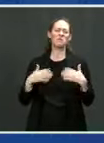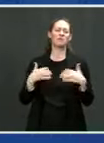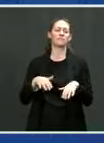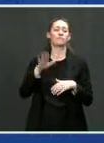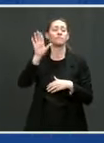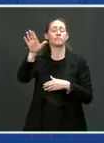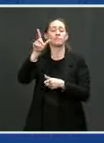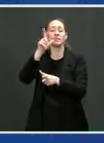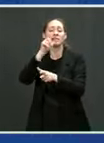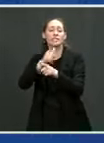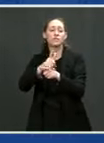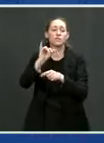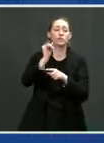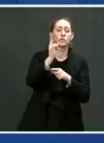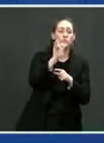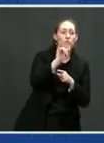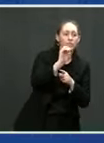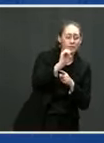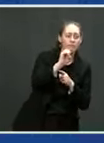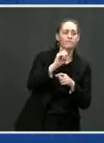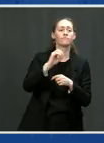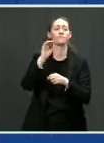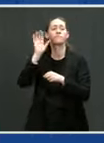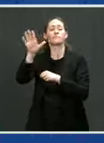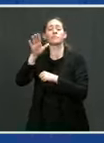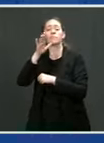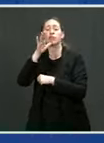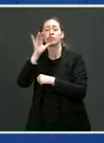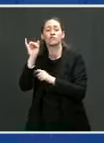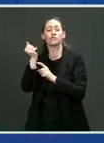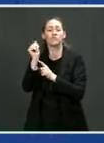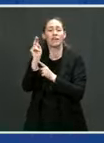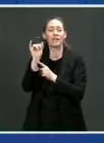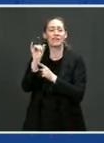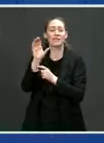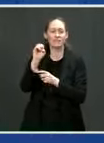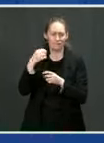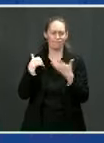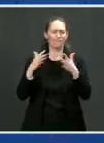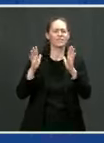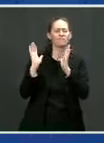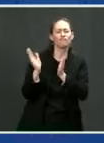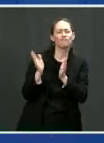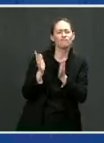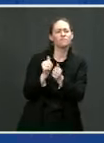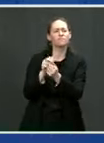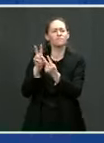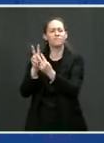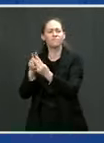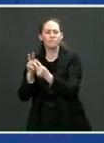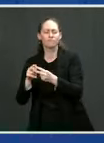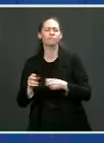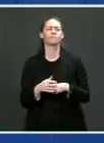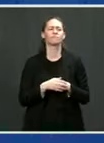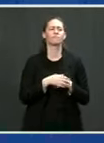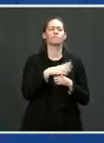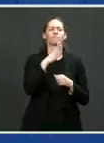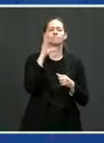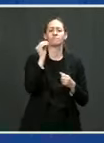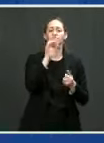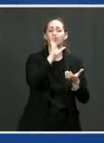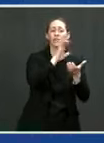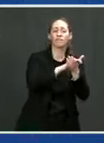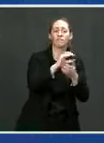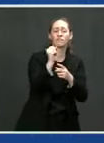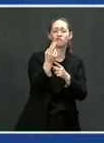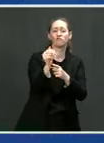mother Janice, who I was able to speak with last week, to Shannon, my heart breaks for you.